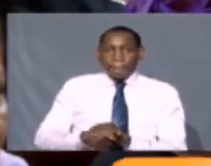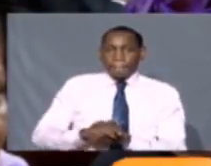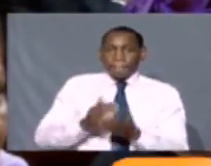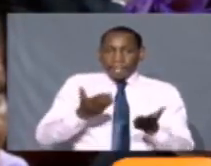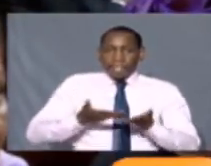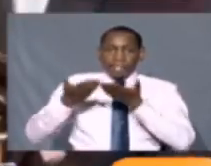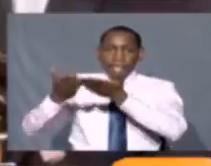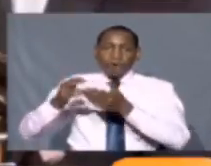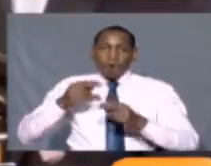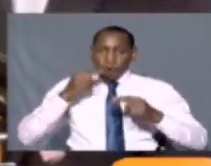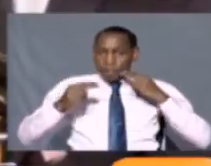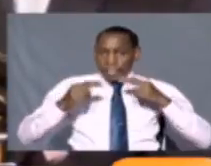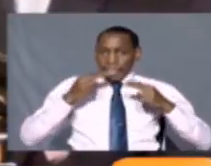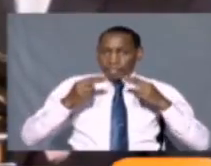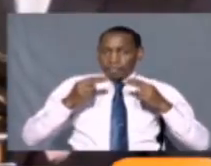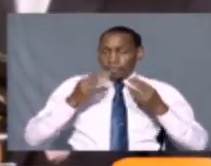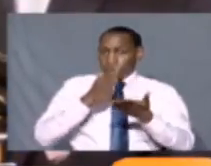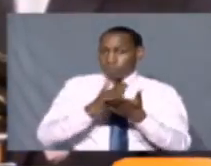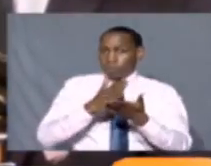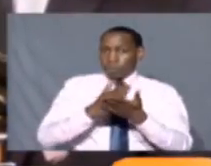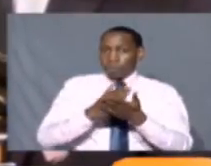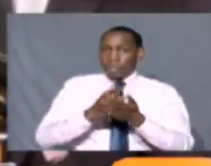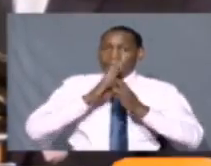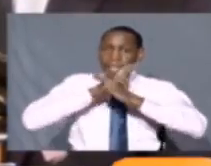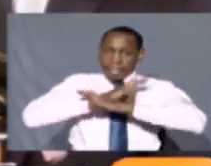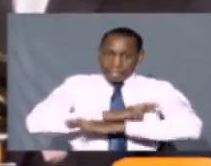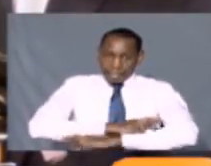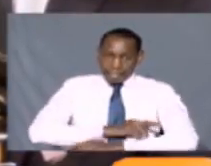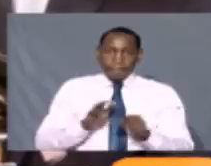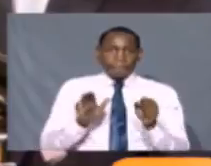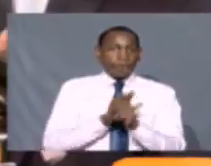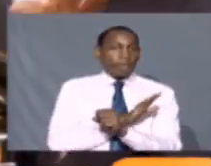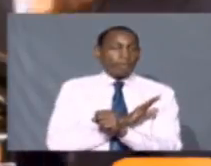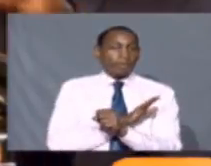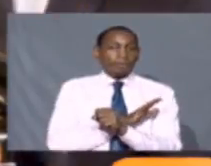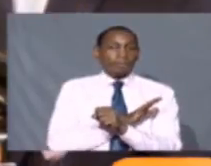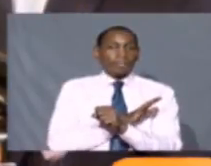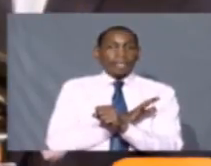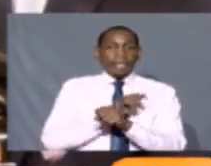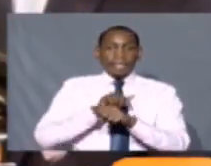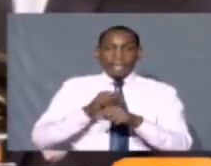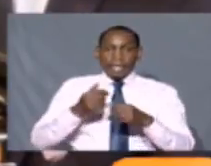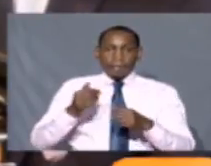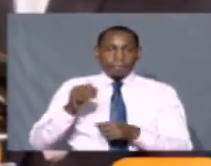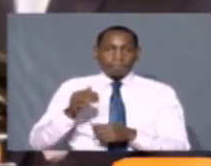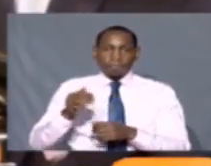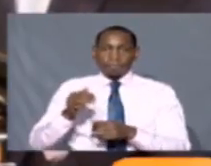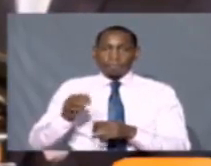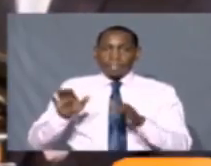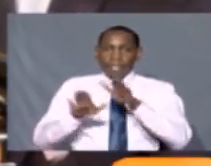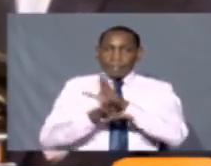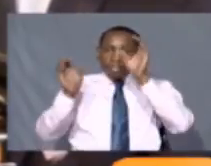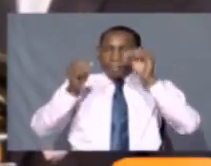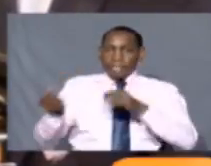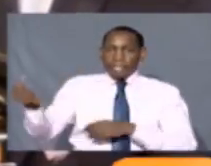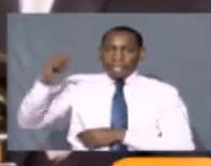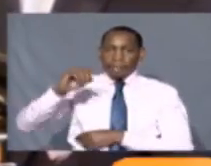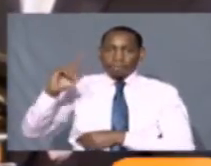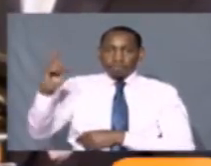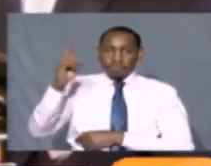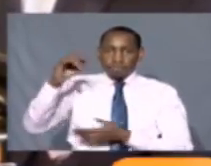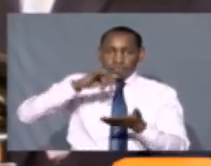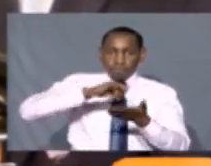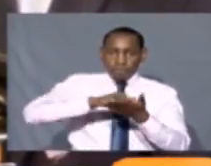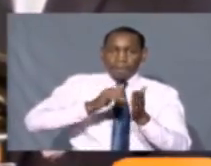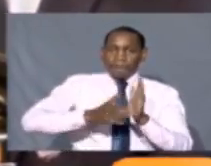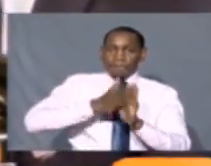her to a hotel to actually rest completely. When we had the deputy president had arrived, the chopper was landing.